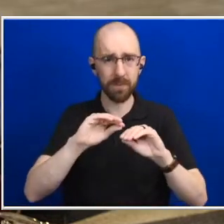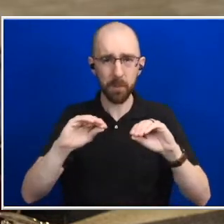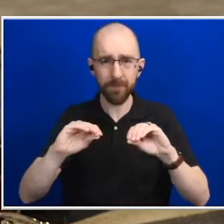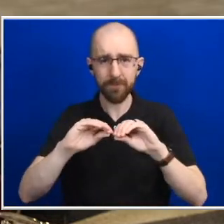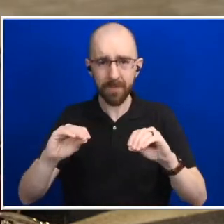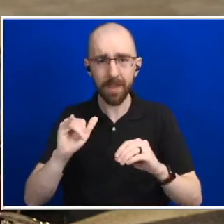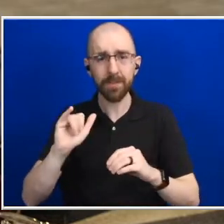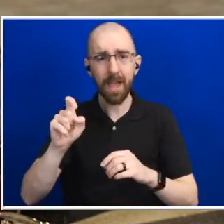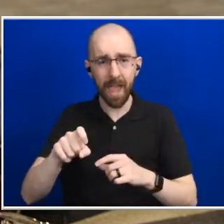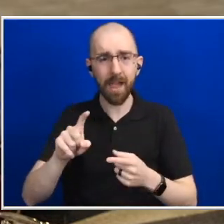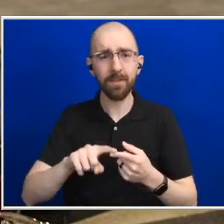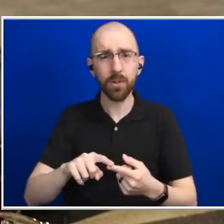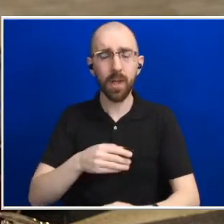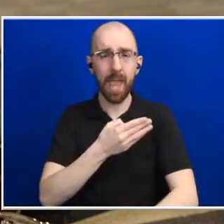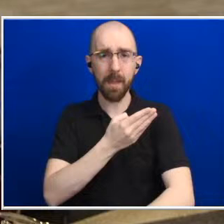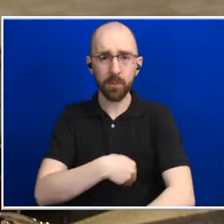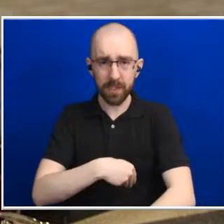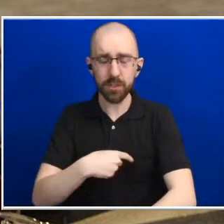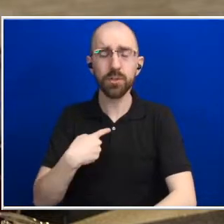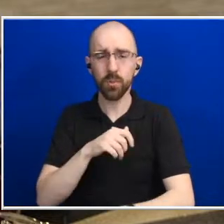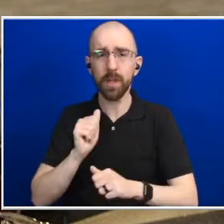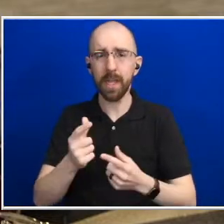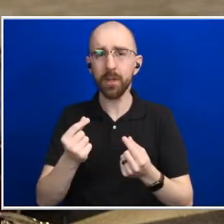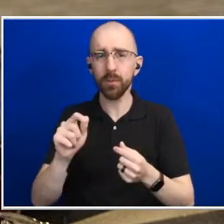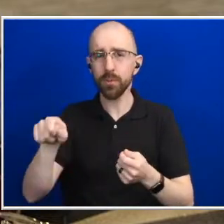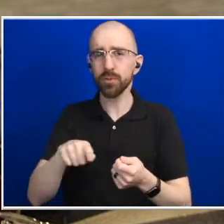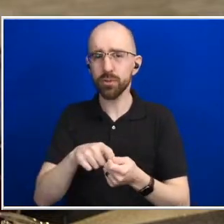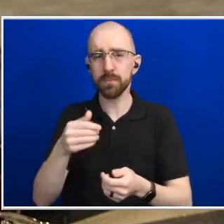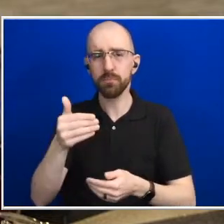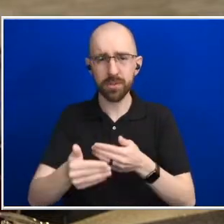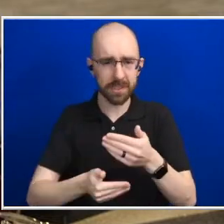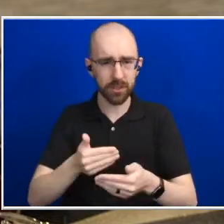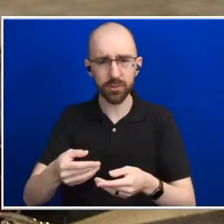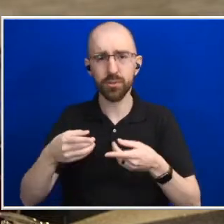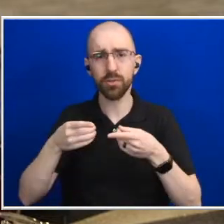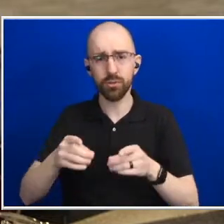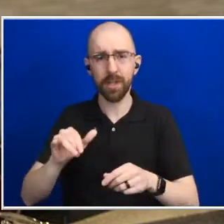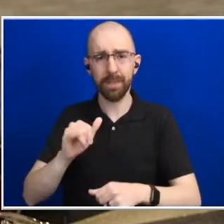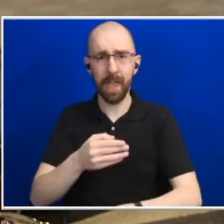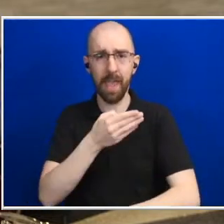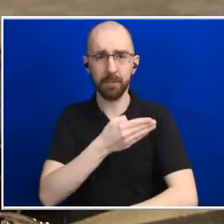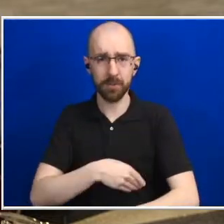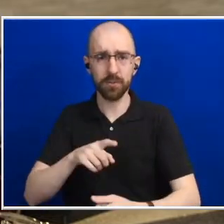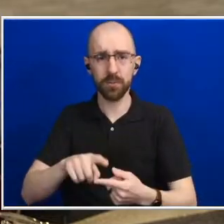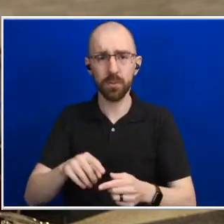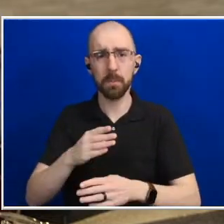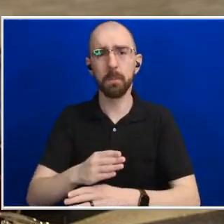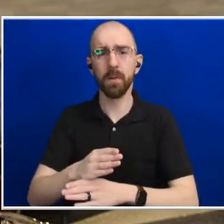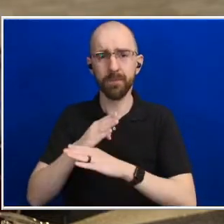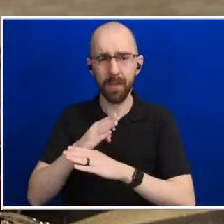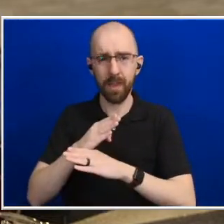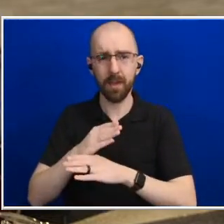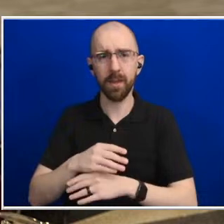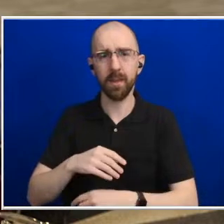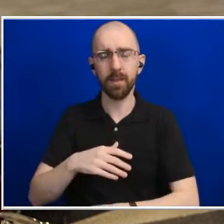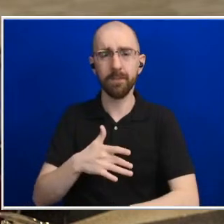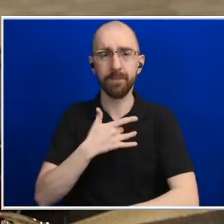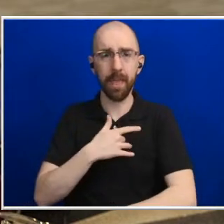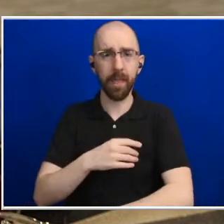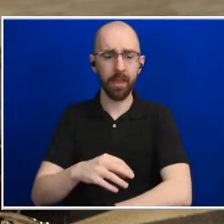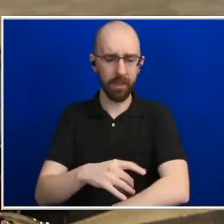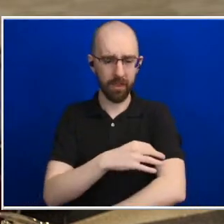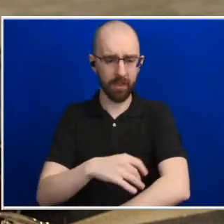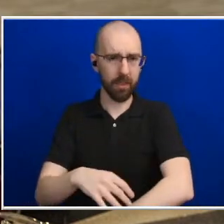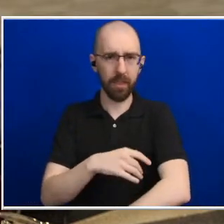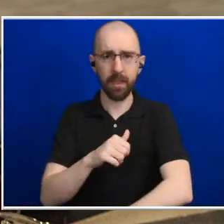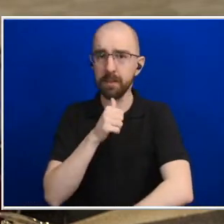amputation, we can do certain procedures during that amputation to prevent phantom limb pain. We can construct